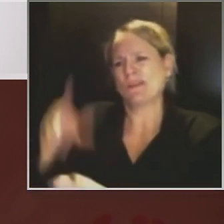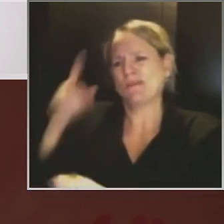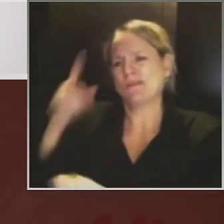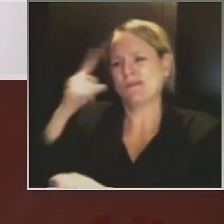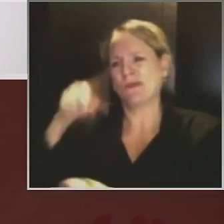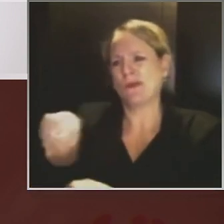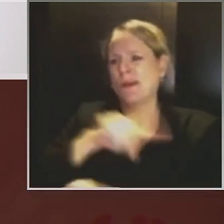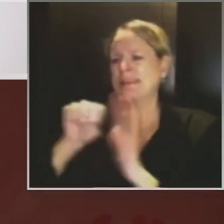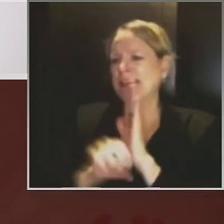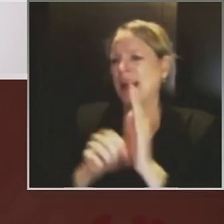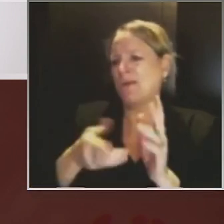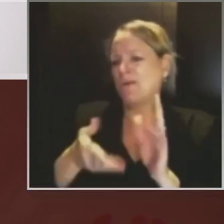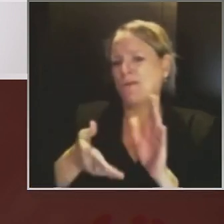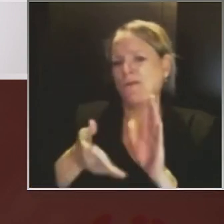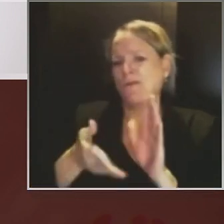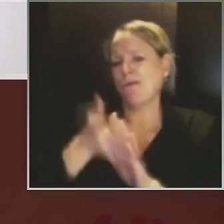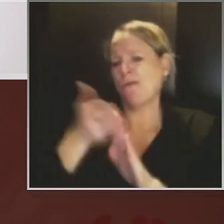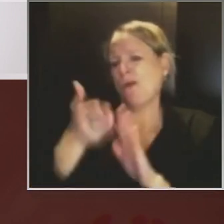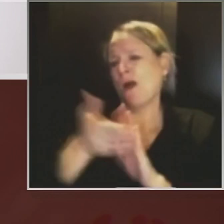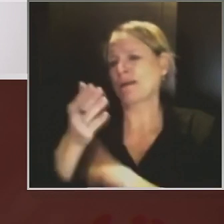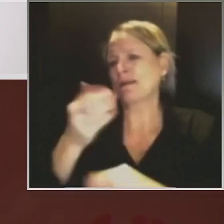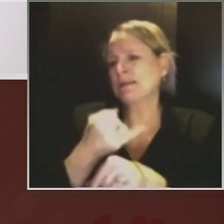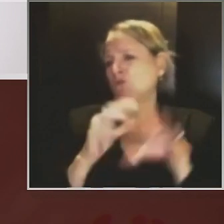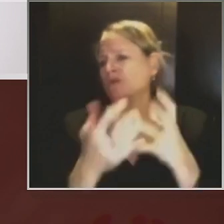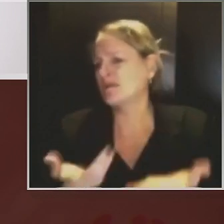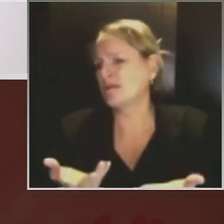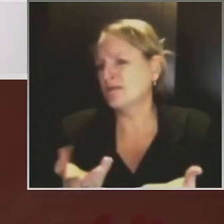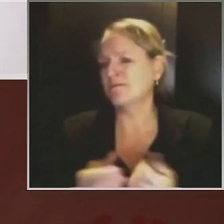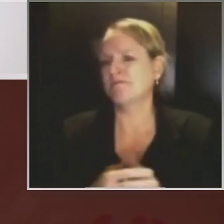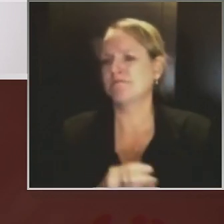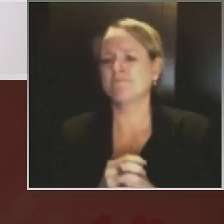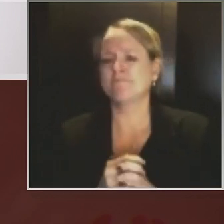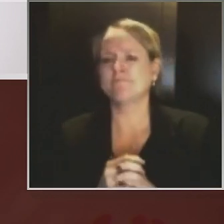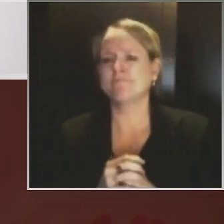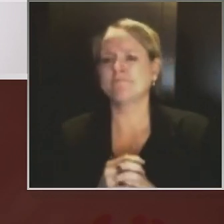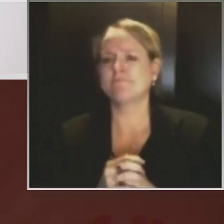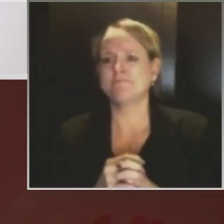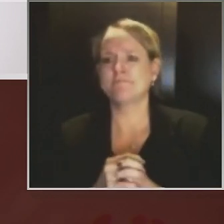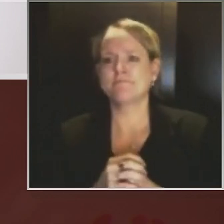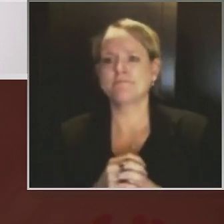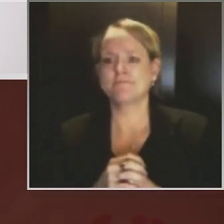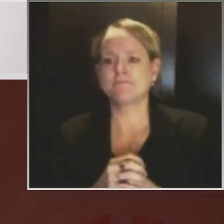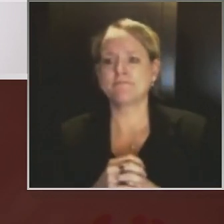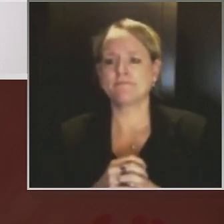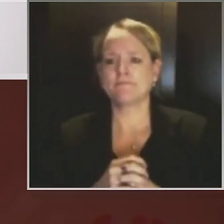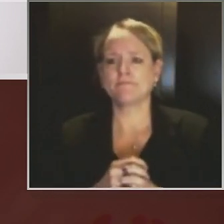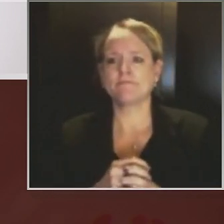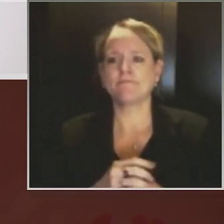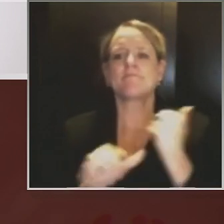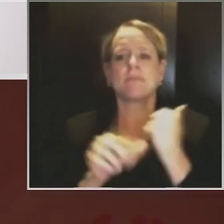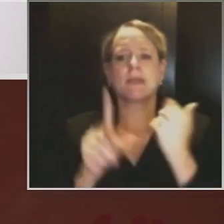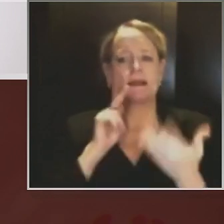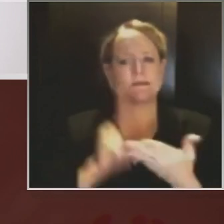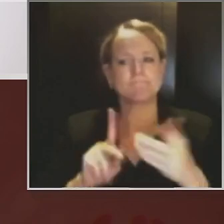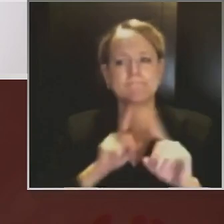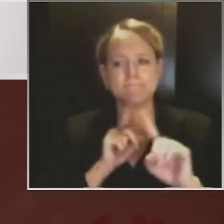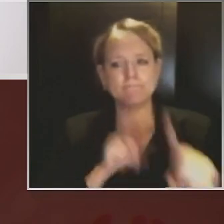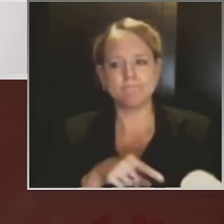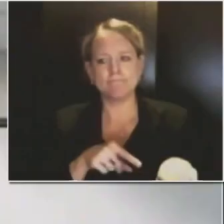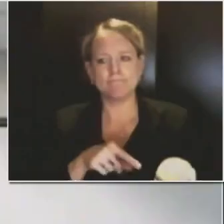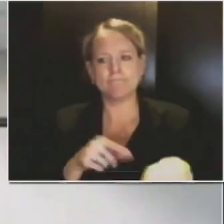would say is really positive about our state-run Veterans Affairs homes is they have done a fabulous